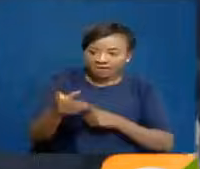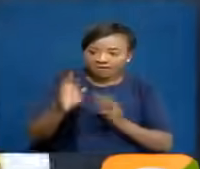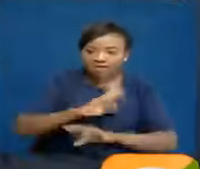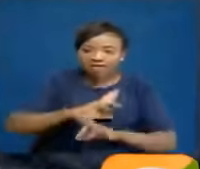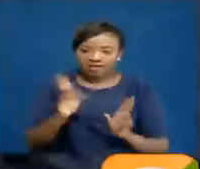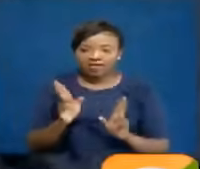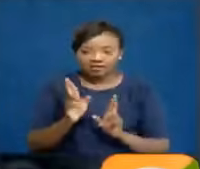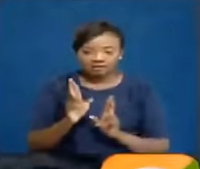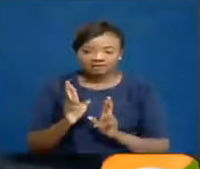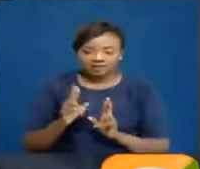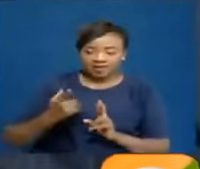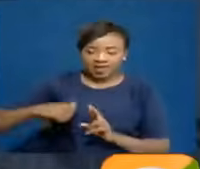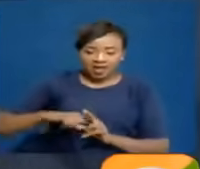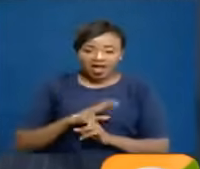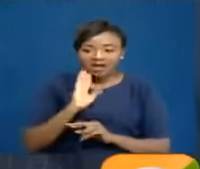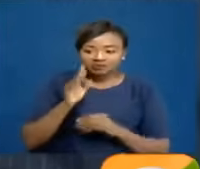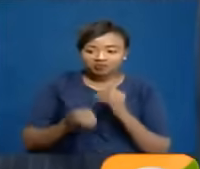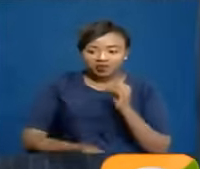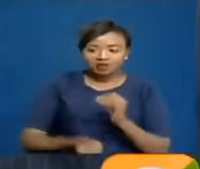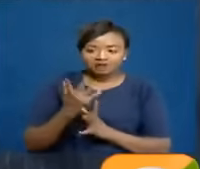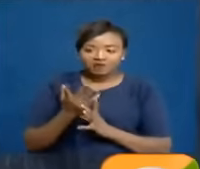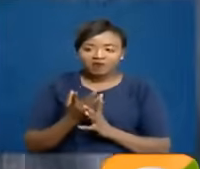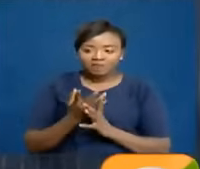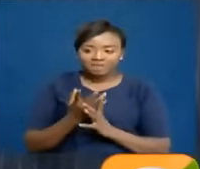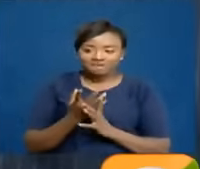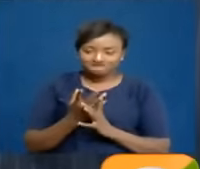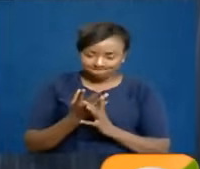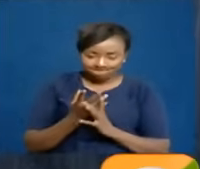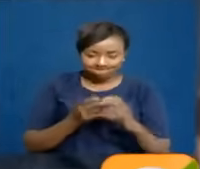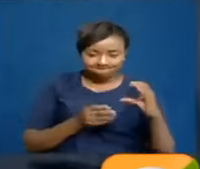We are going to form a shadow cabinet.